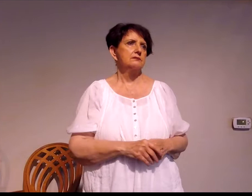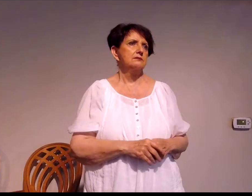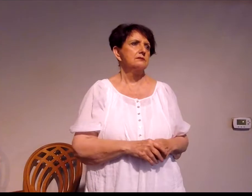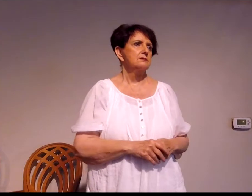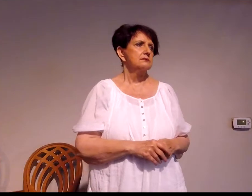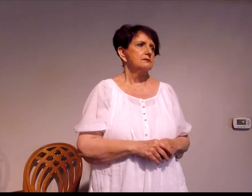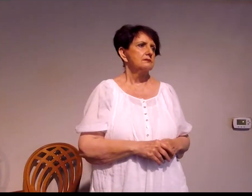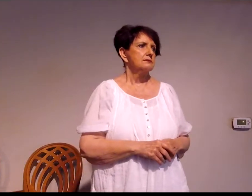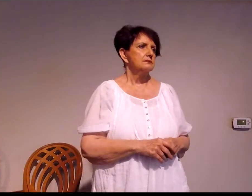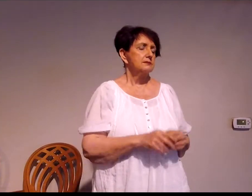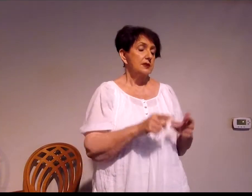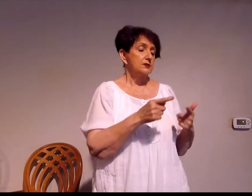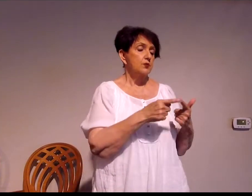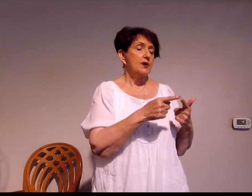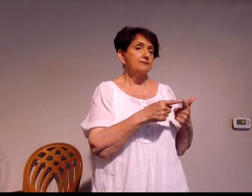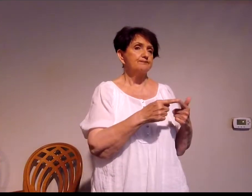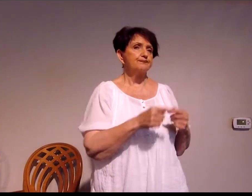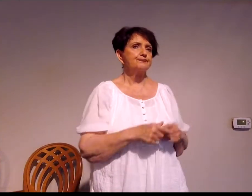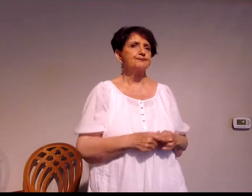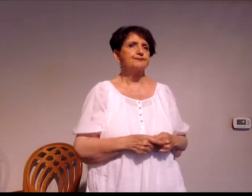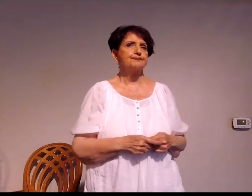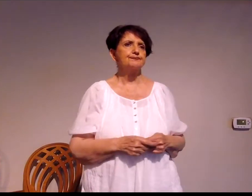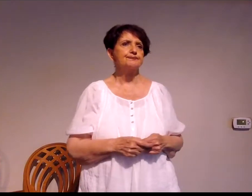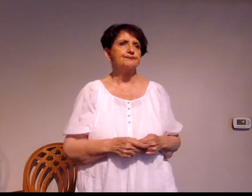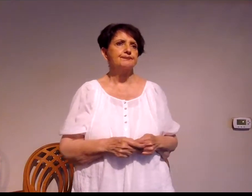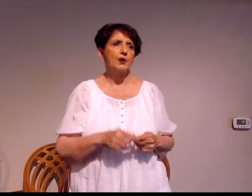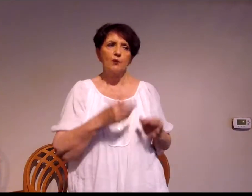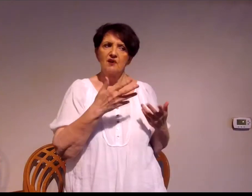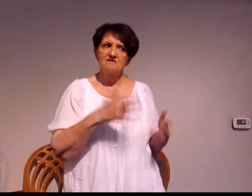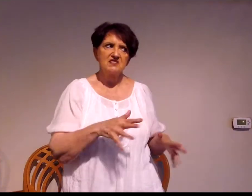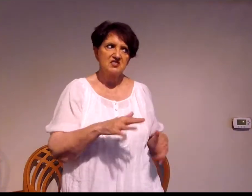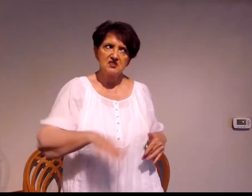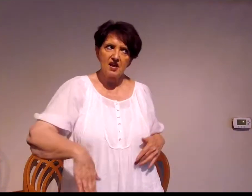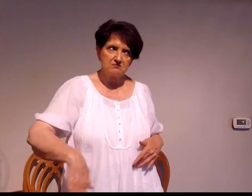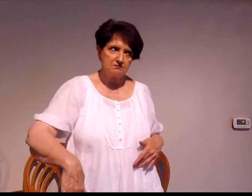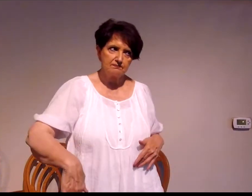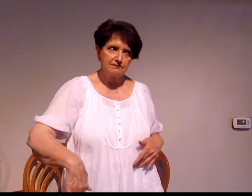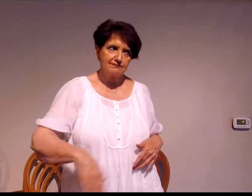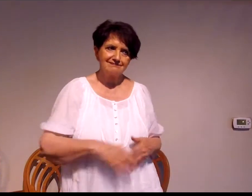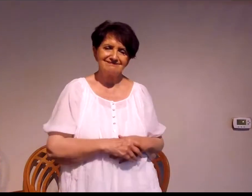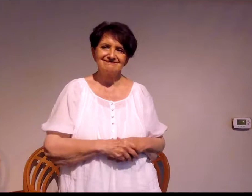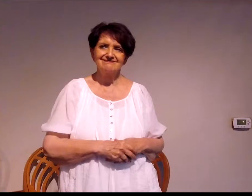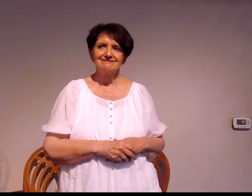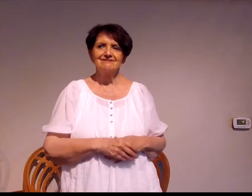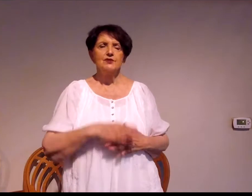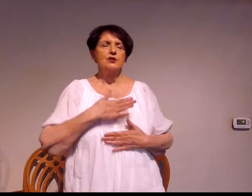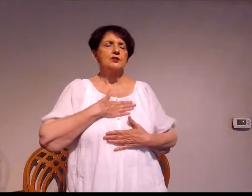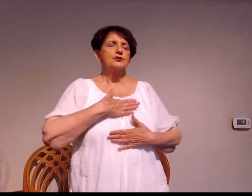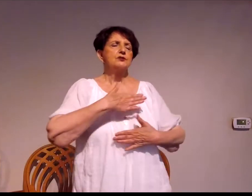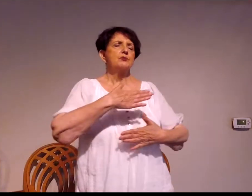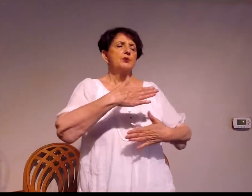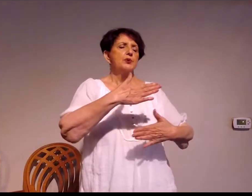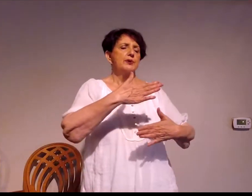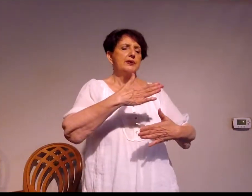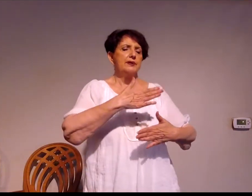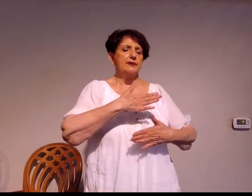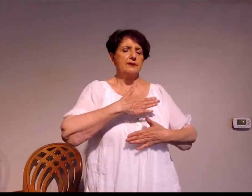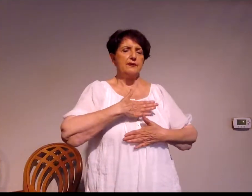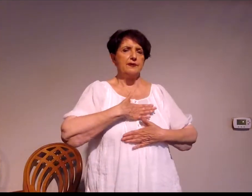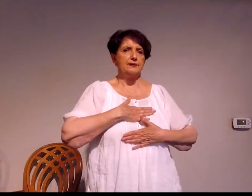Okay, so that's one, but we're not done yet. I invite you to take a breath.